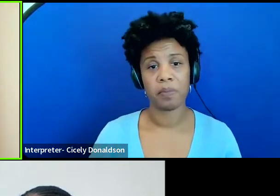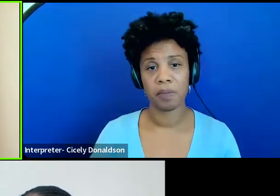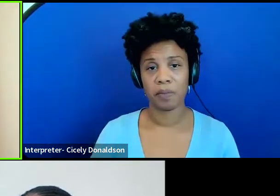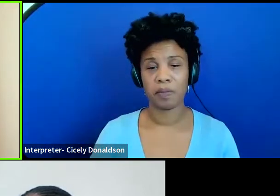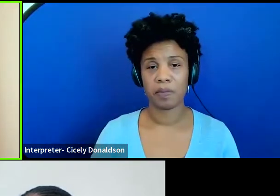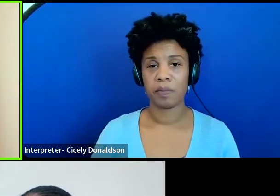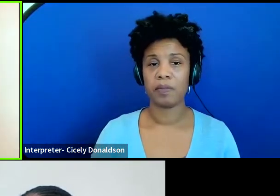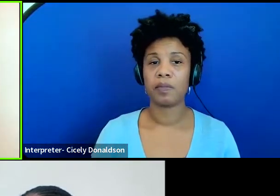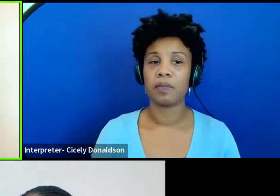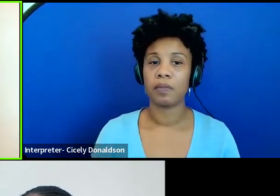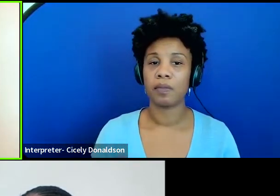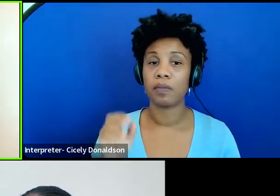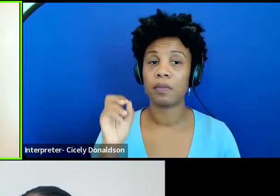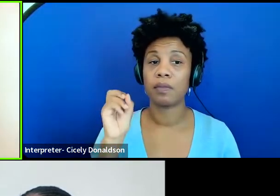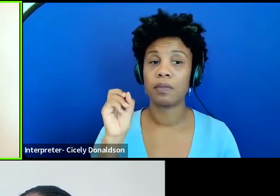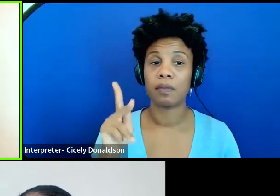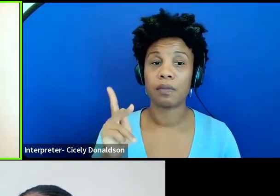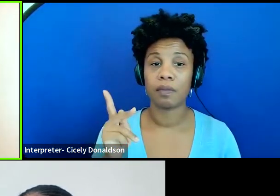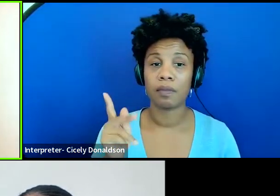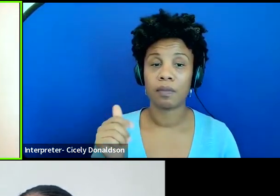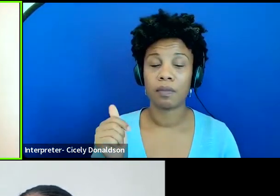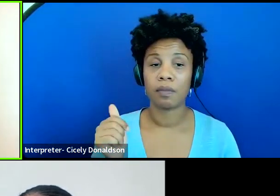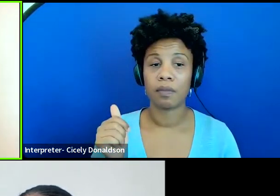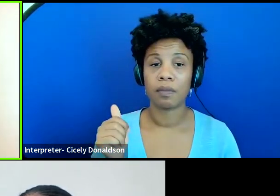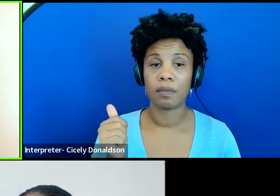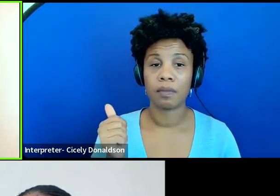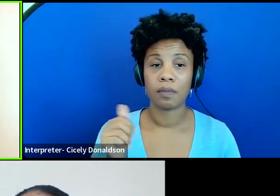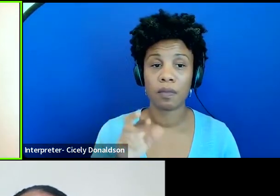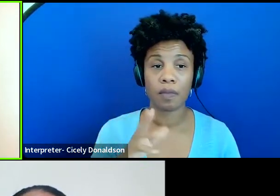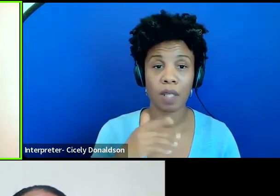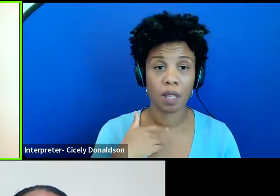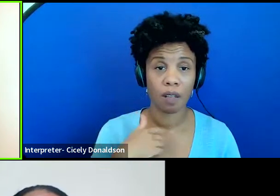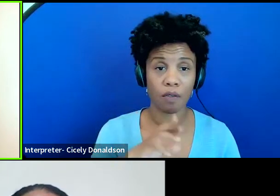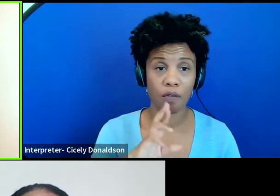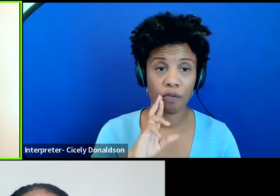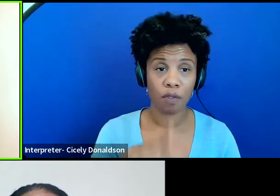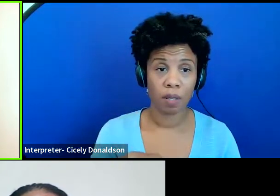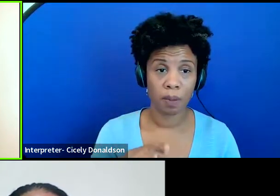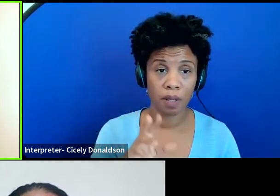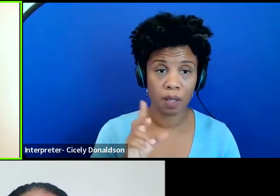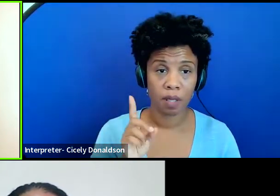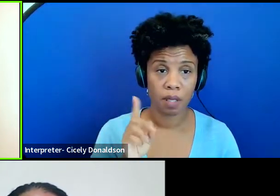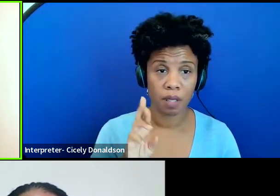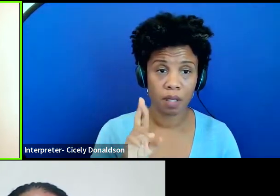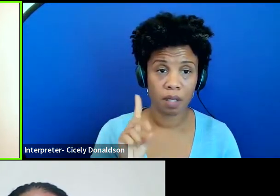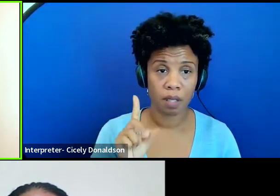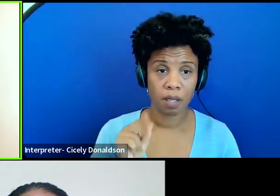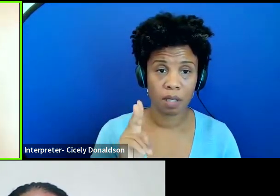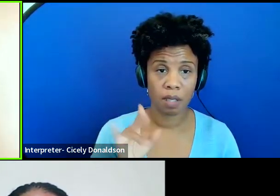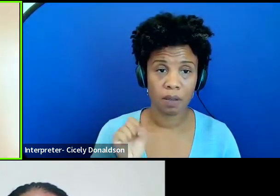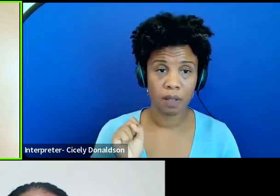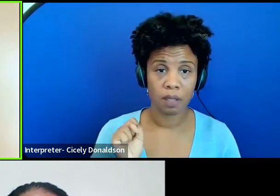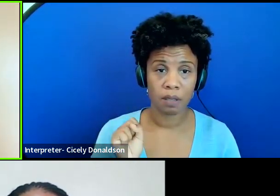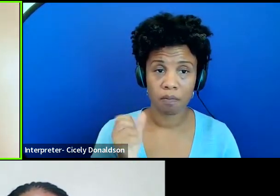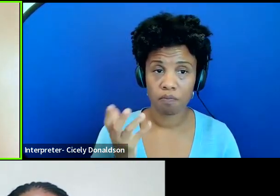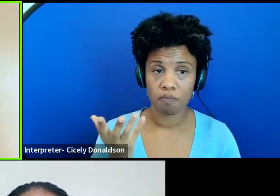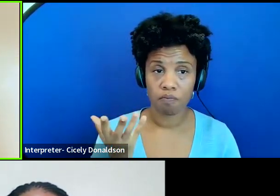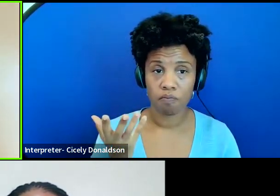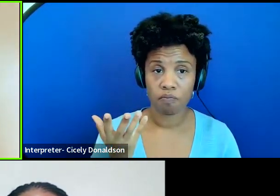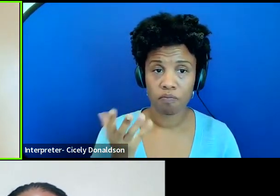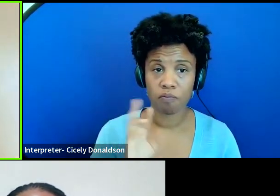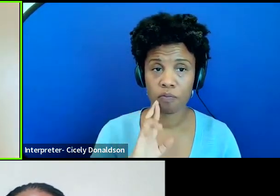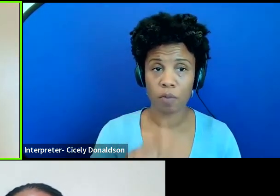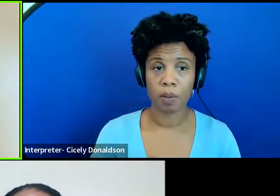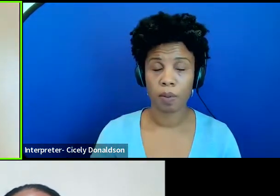Okay, you have a response to that, Dr. Davis? Anything you want to say in relation to that?